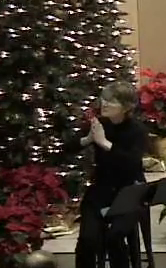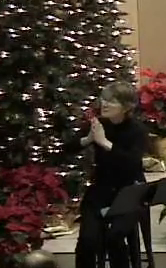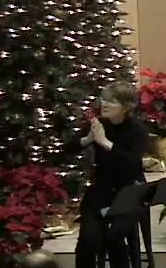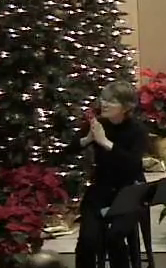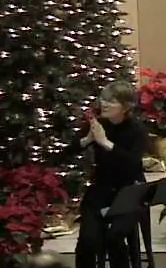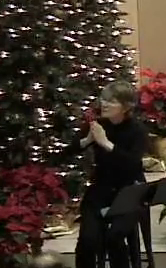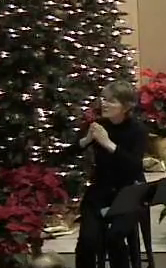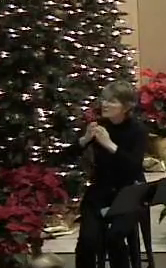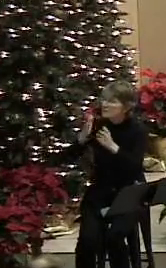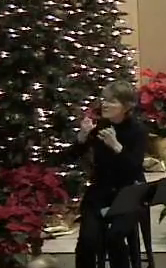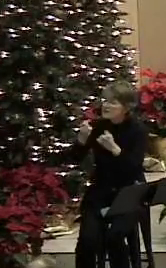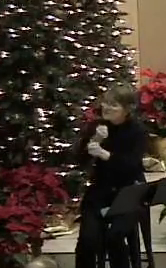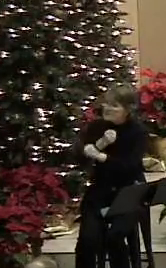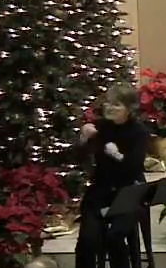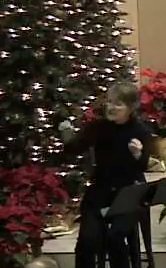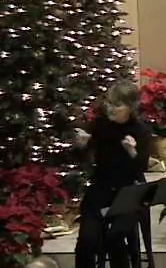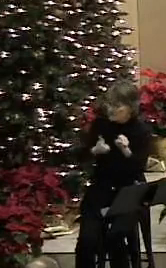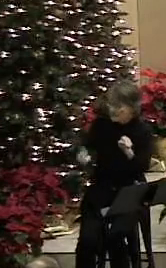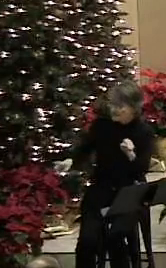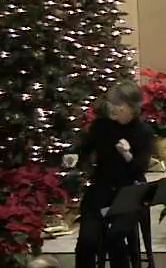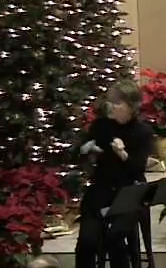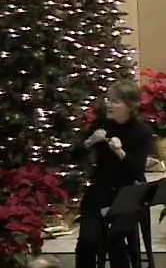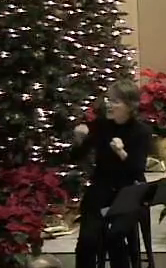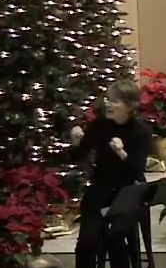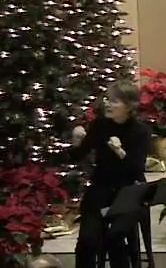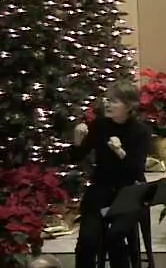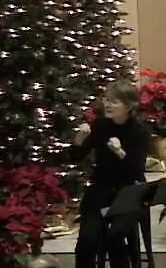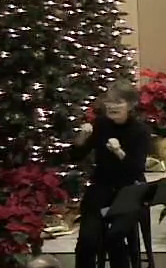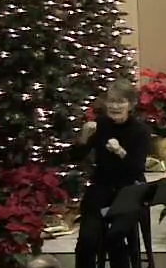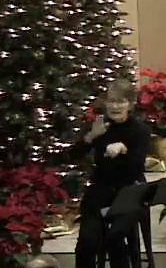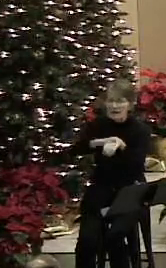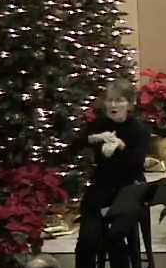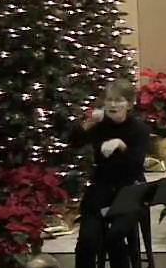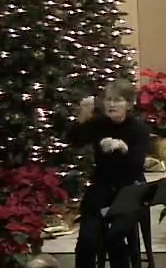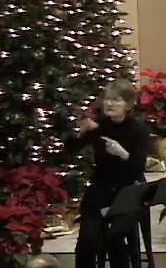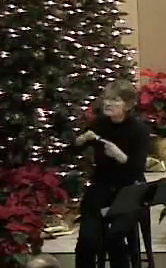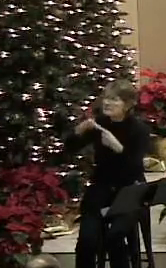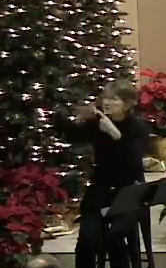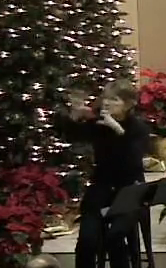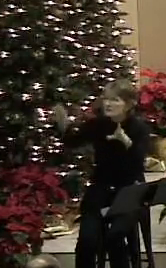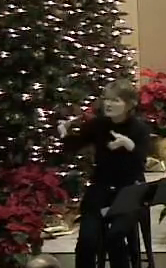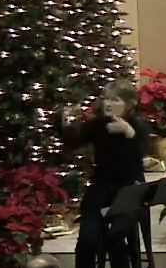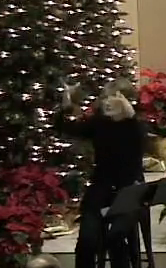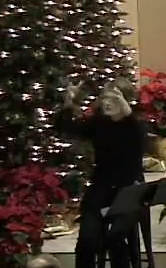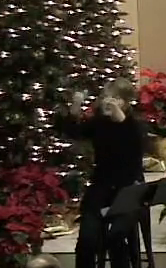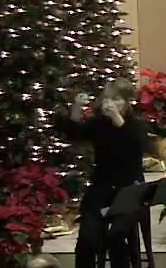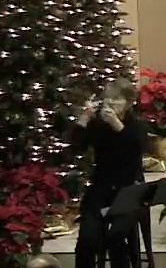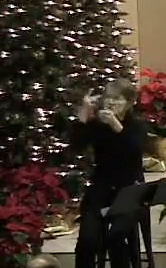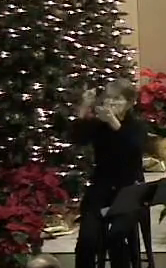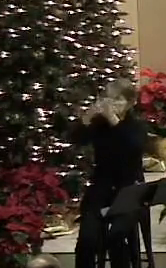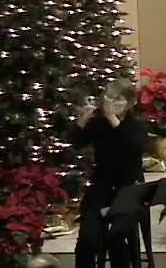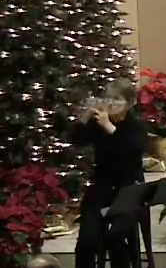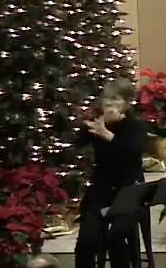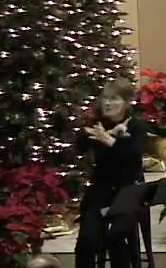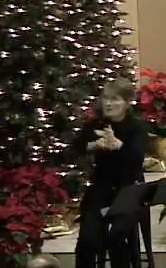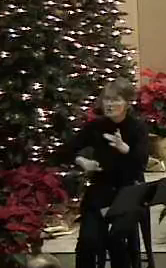from eternal damnation and counted among the flock of those you have chosen through Christ our Lord. Amen.